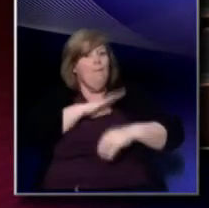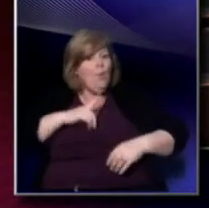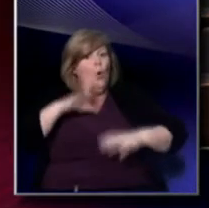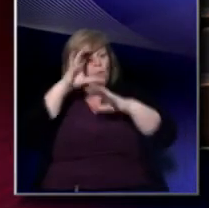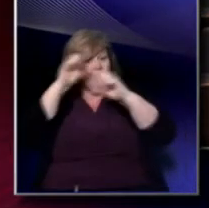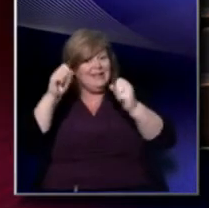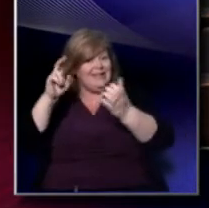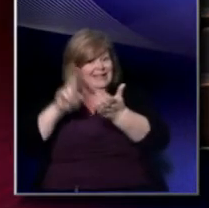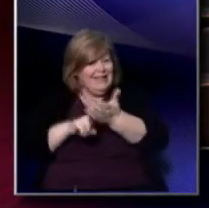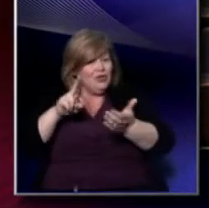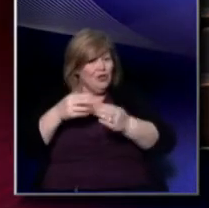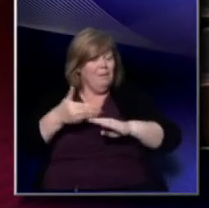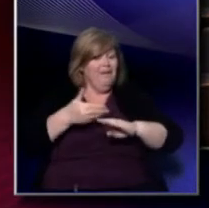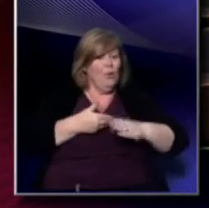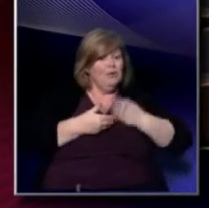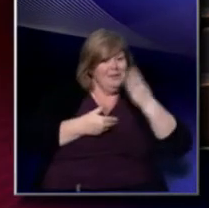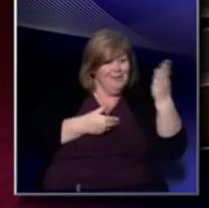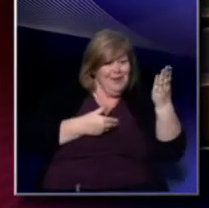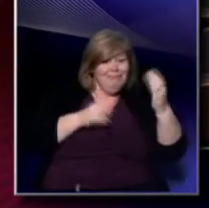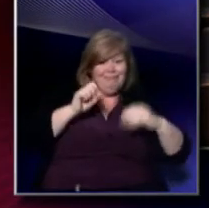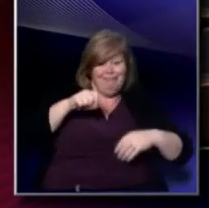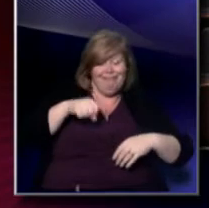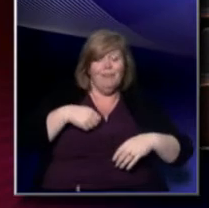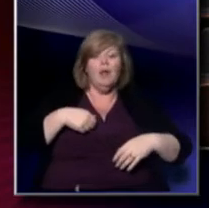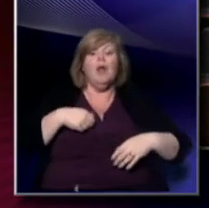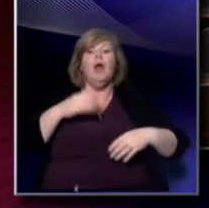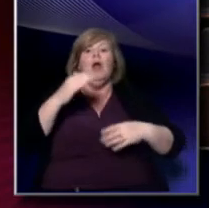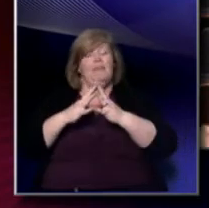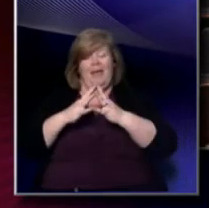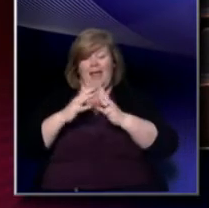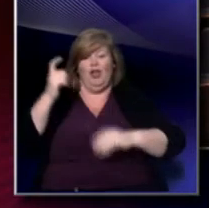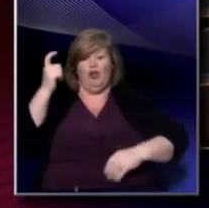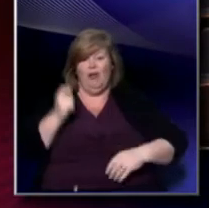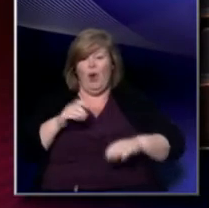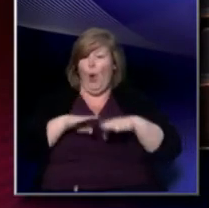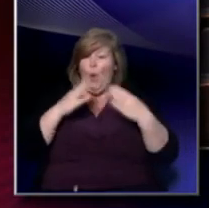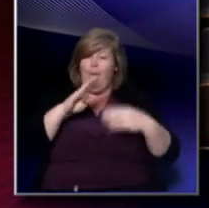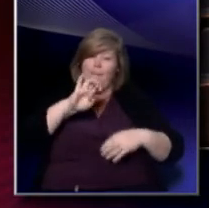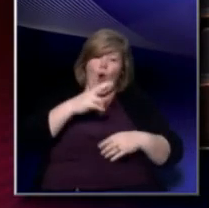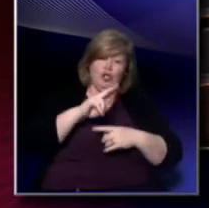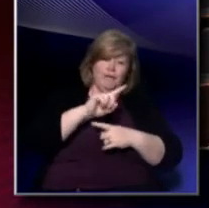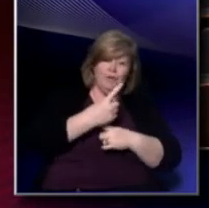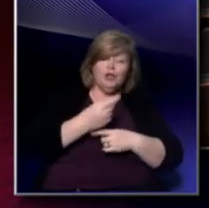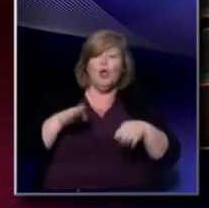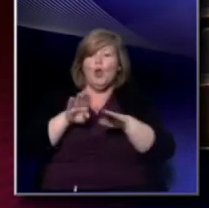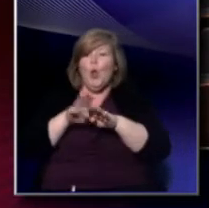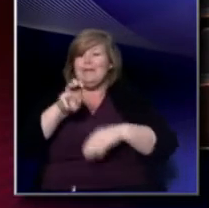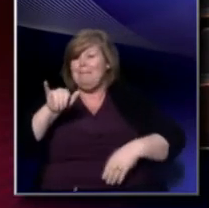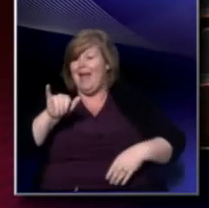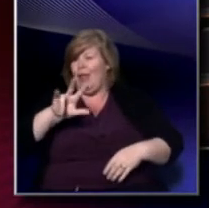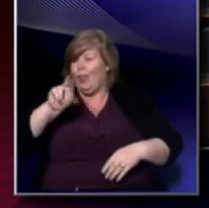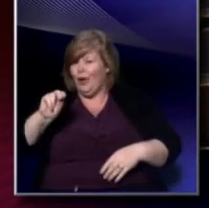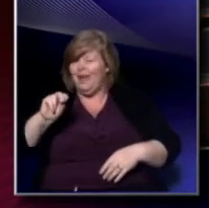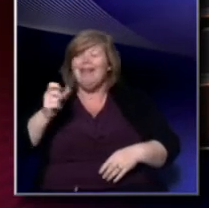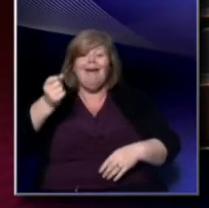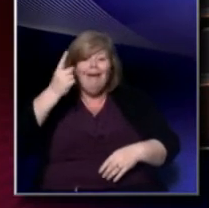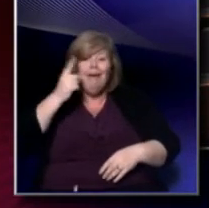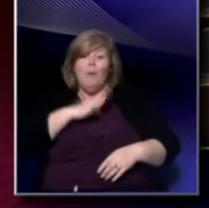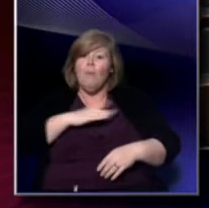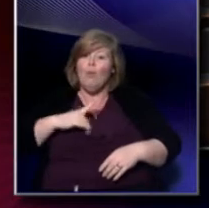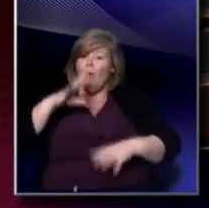it. The planning grant would then be awarded. It is on May 30th, and again, that does need the signature from the board